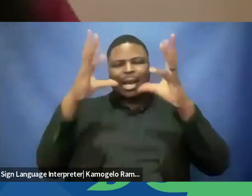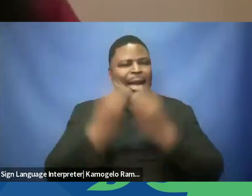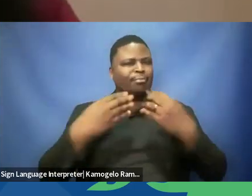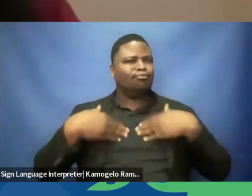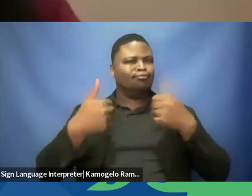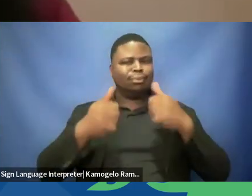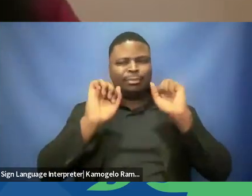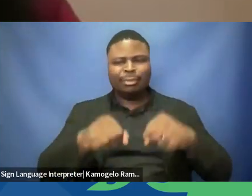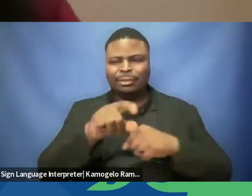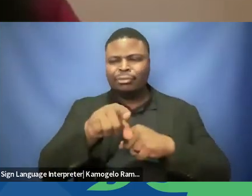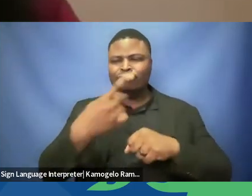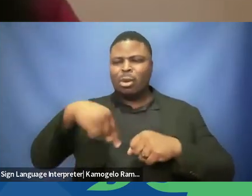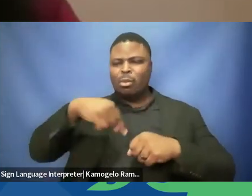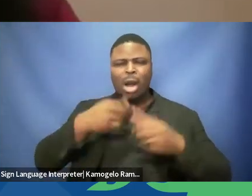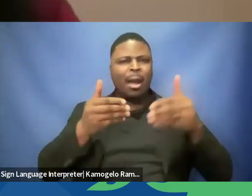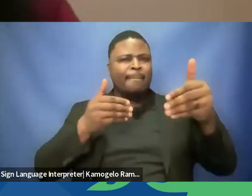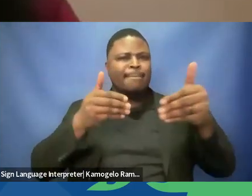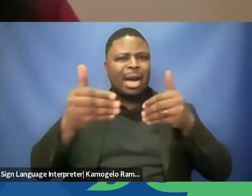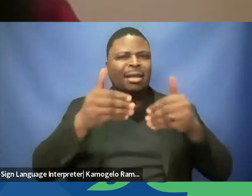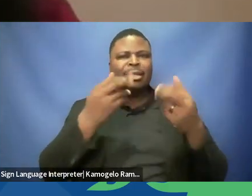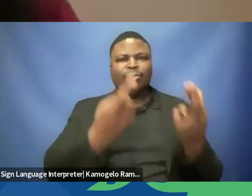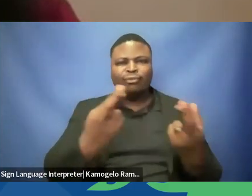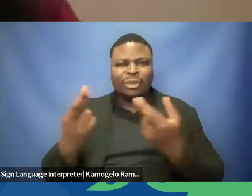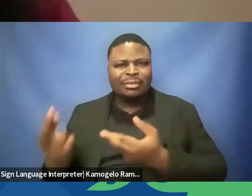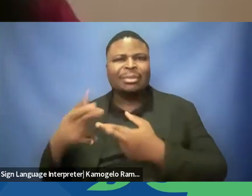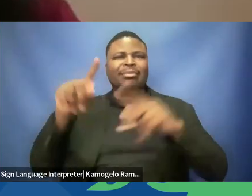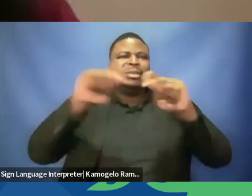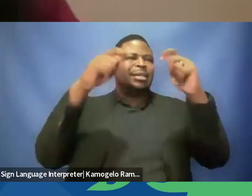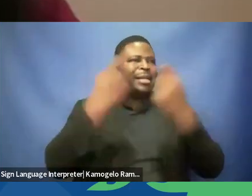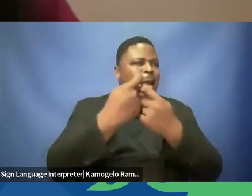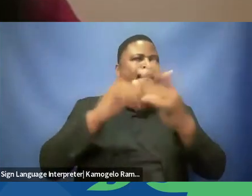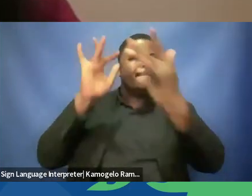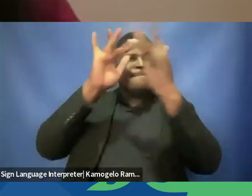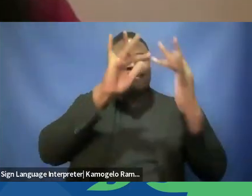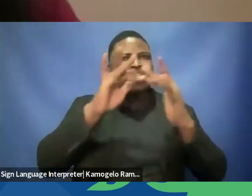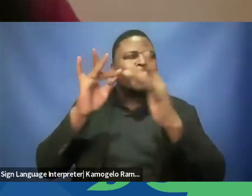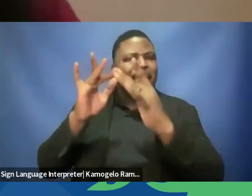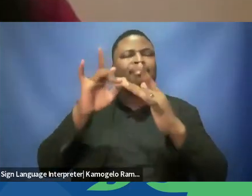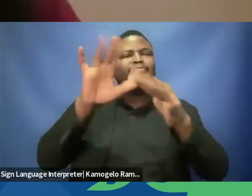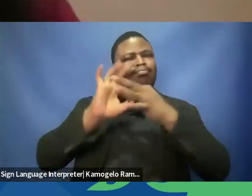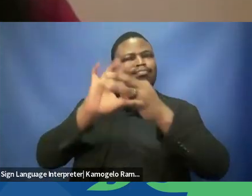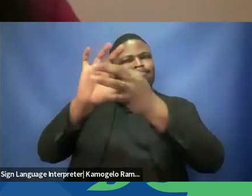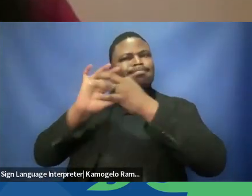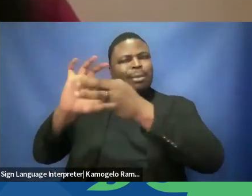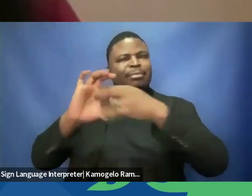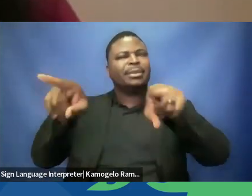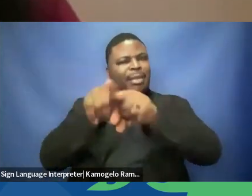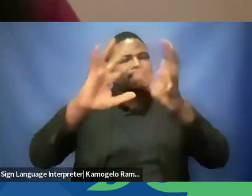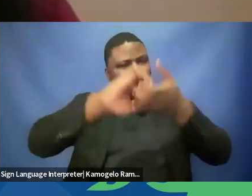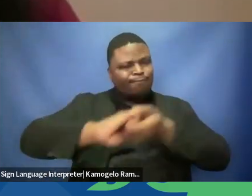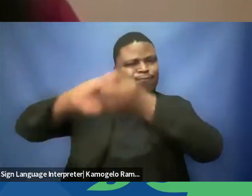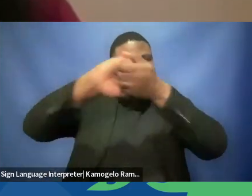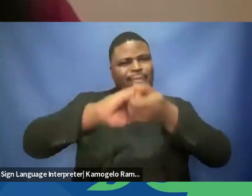managing resources, facilitating networking and collaborations, providing and enabling access